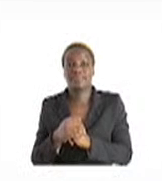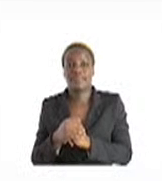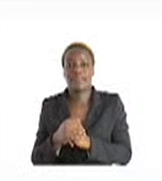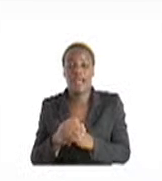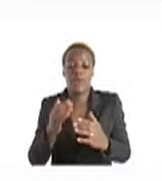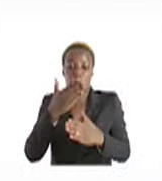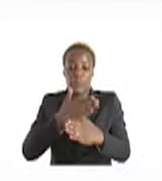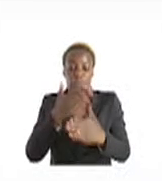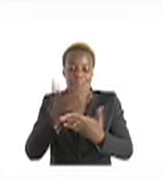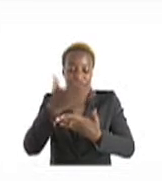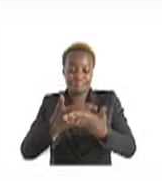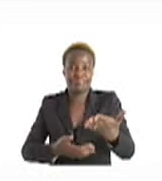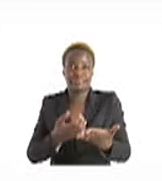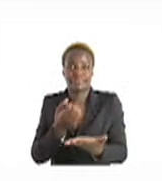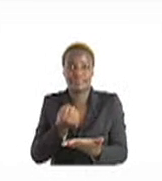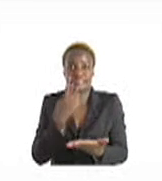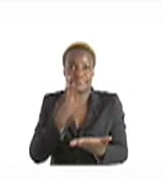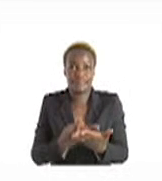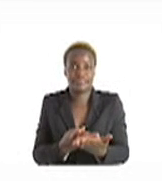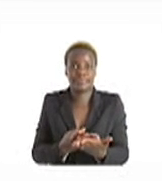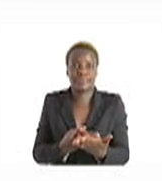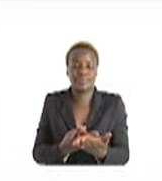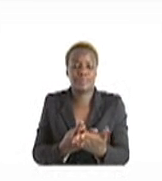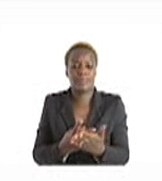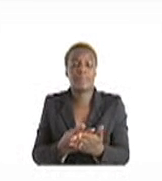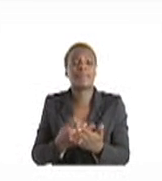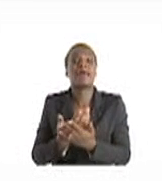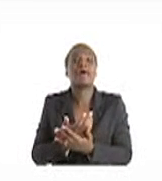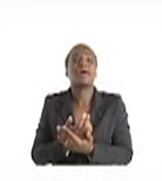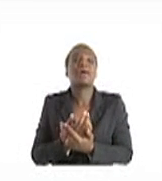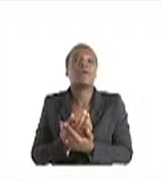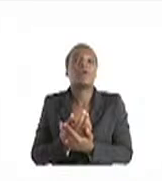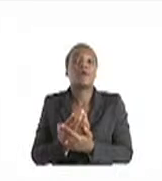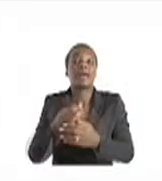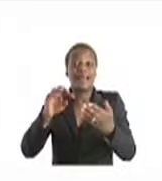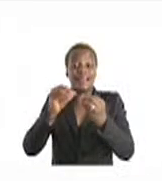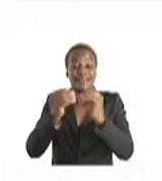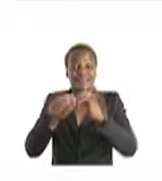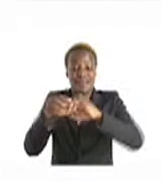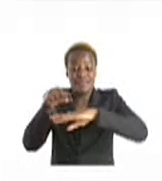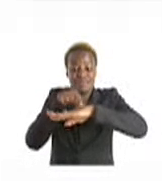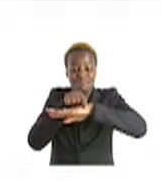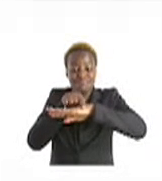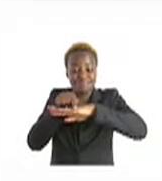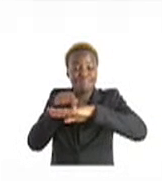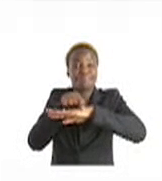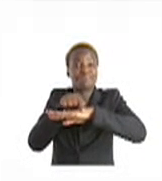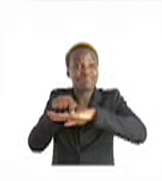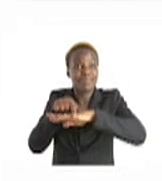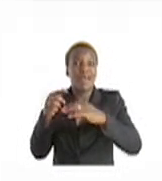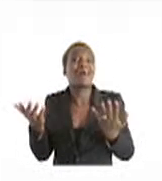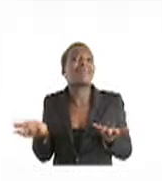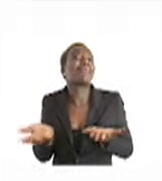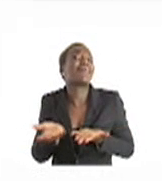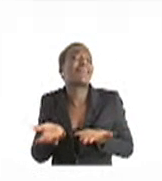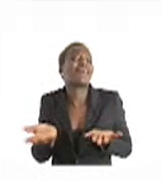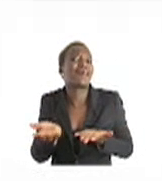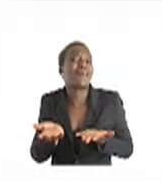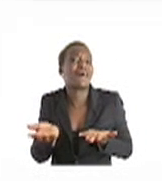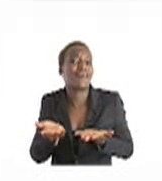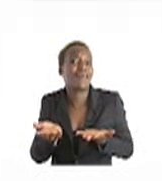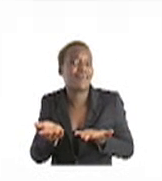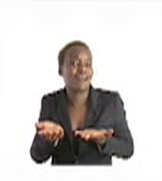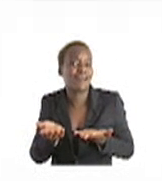I have for you there. What is the place value? Remember, place. We want to know the place of